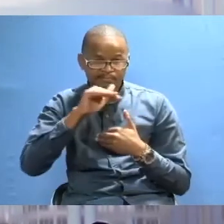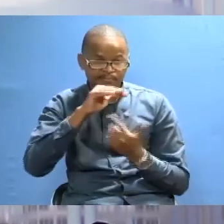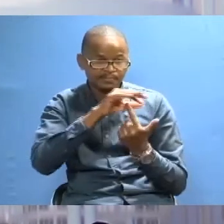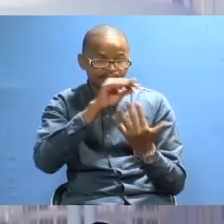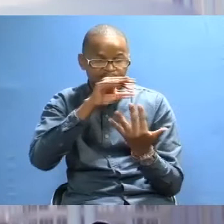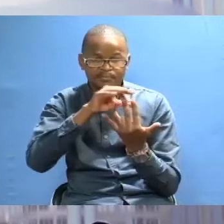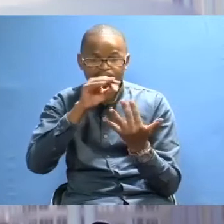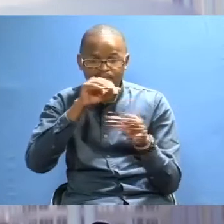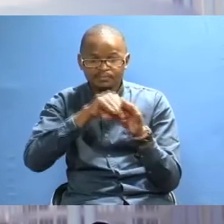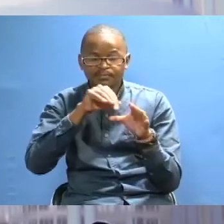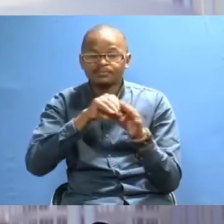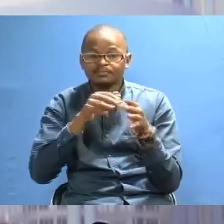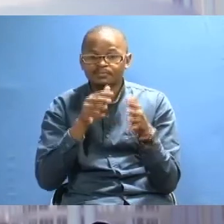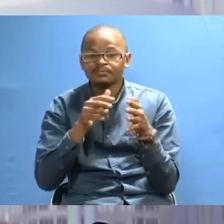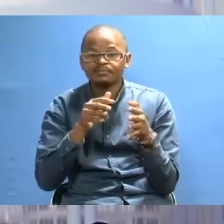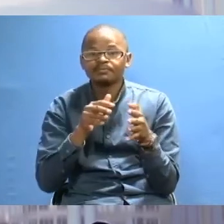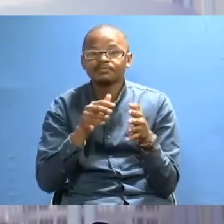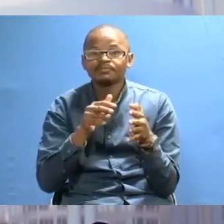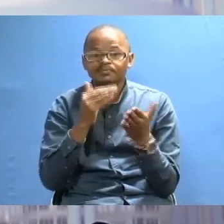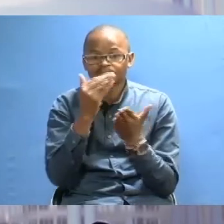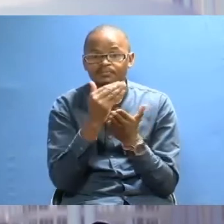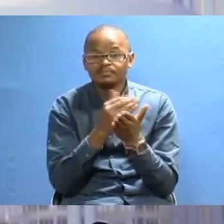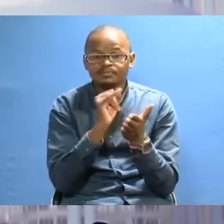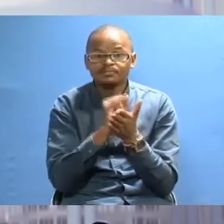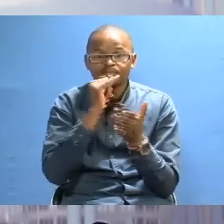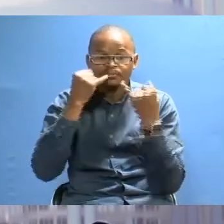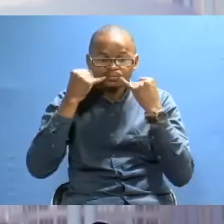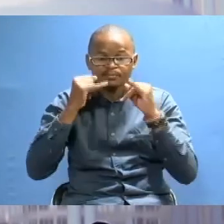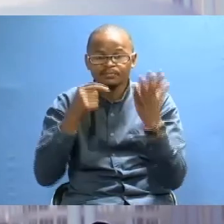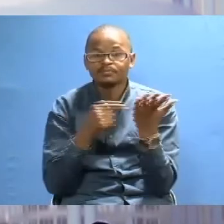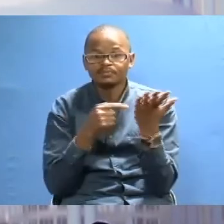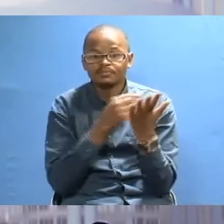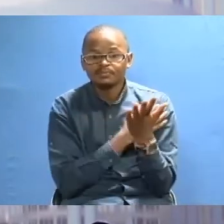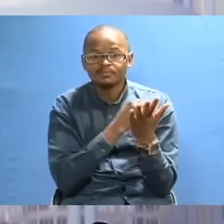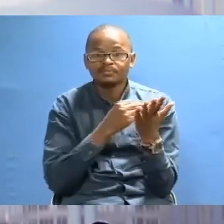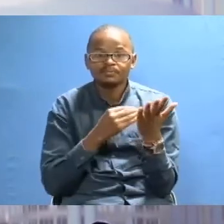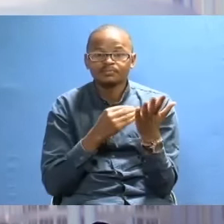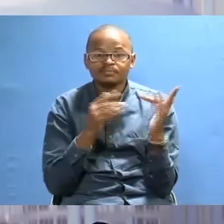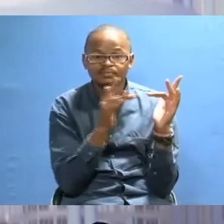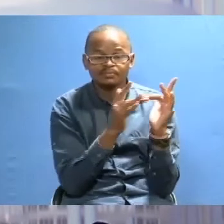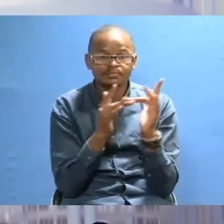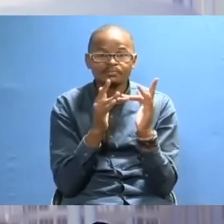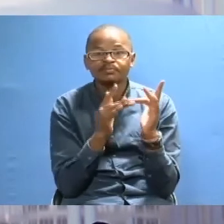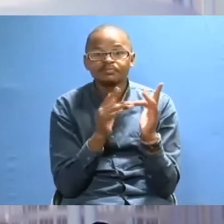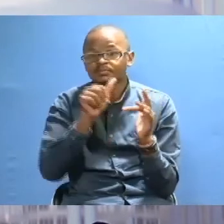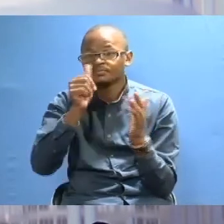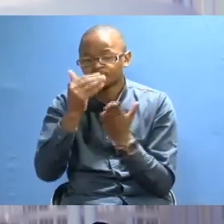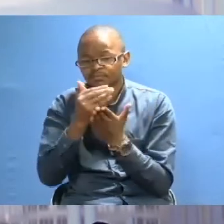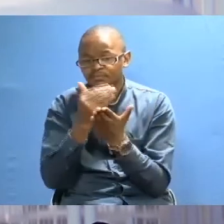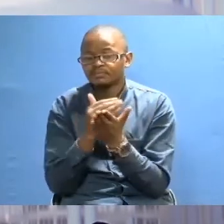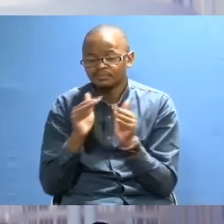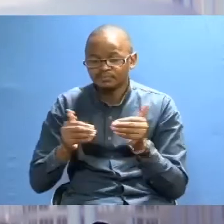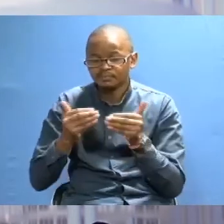of specialization within these program, that is Information Technology and Networking. The other